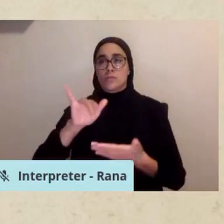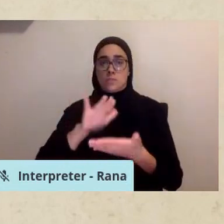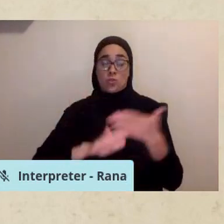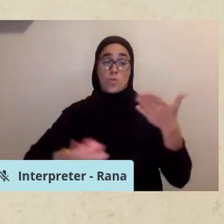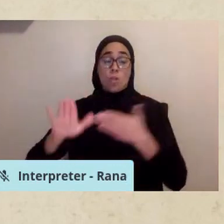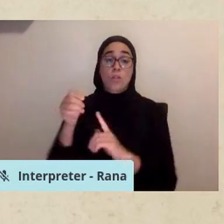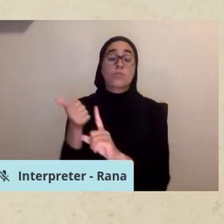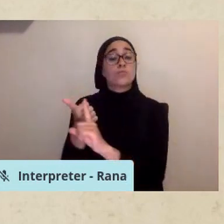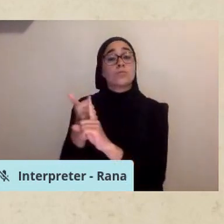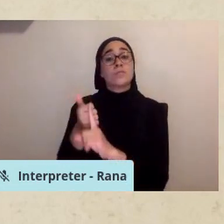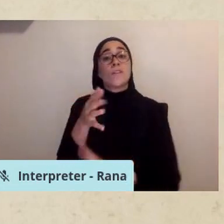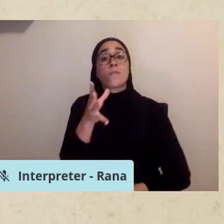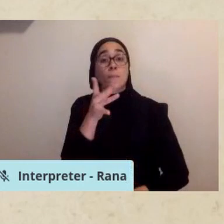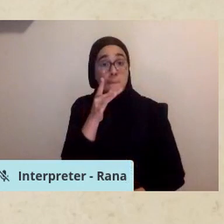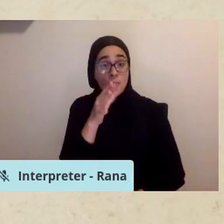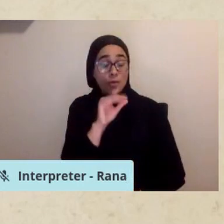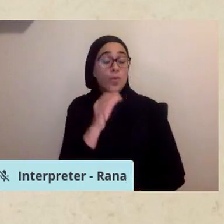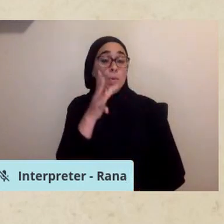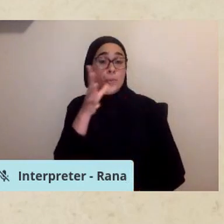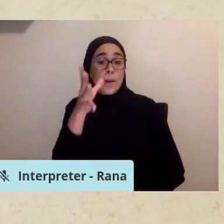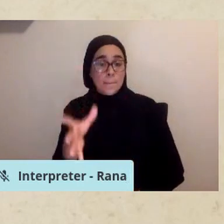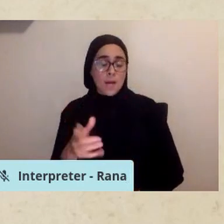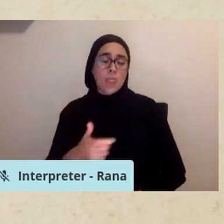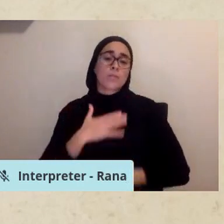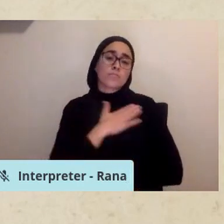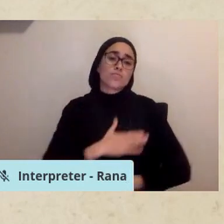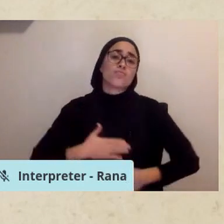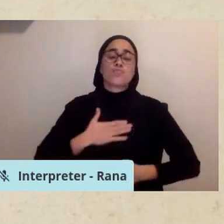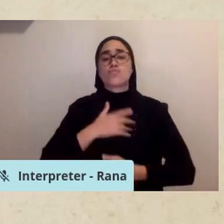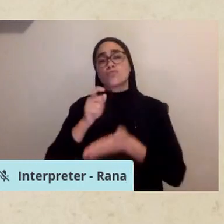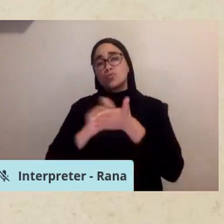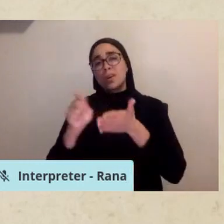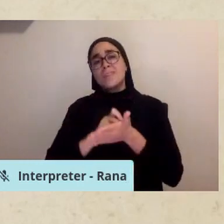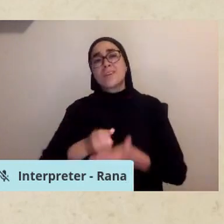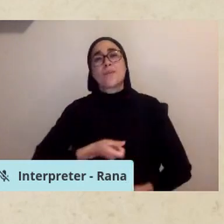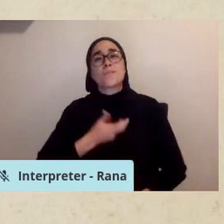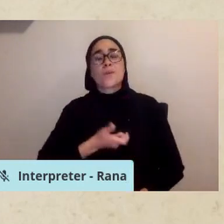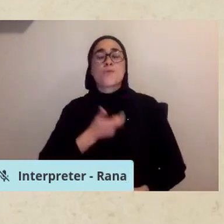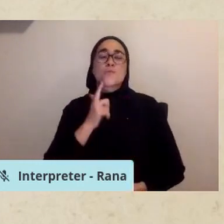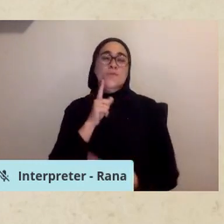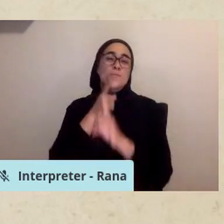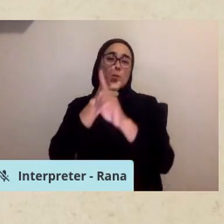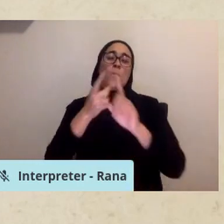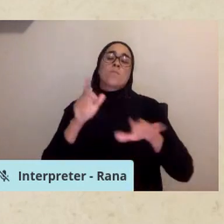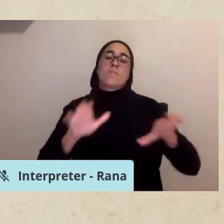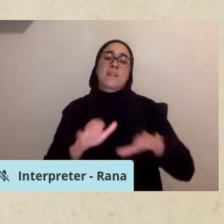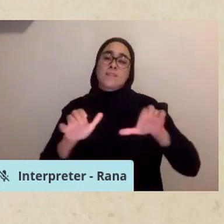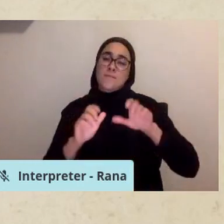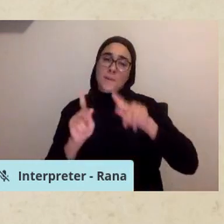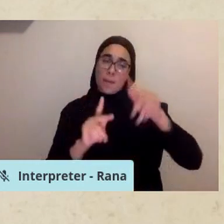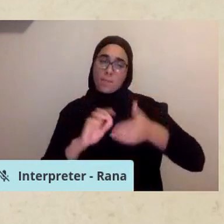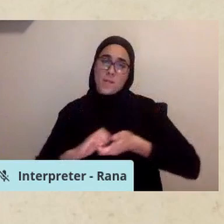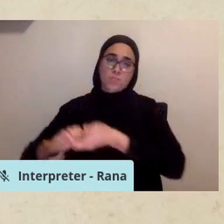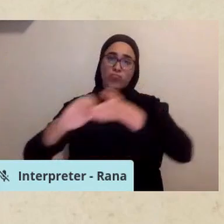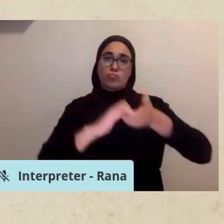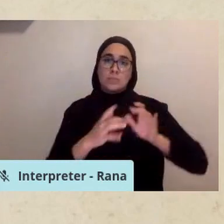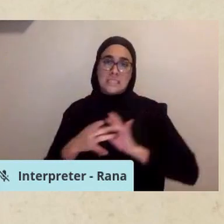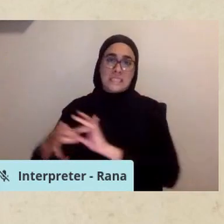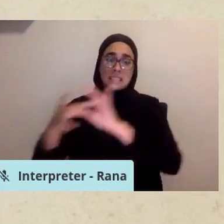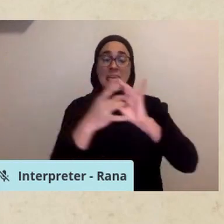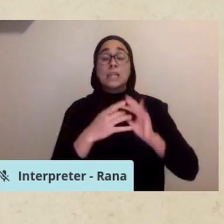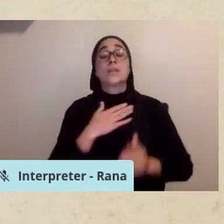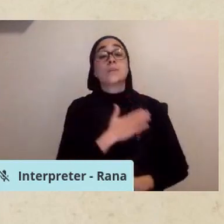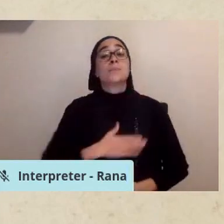mother, grandmother, enjoys writing poetry, and engages in activities that bring people closer together. So please give your